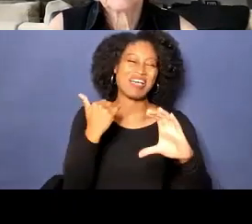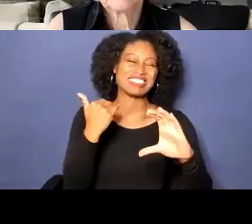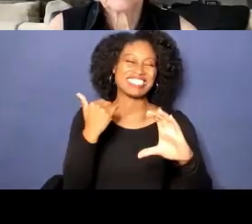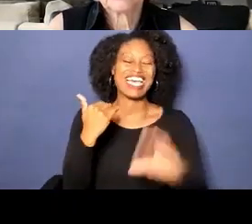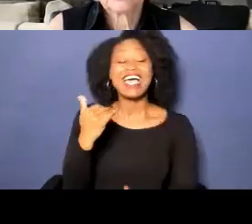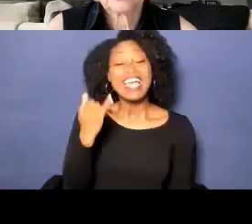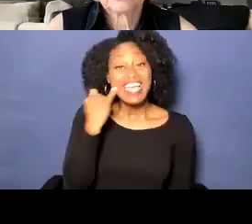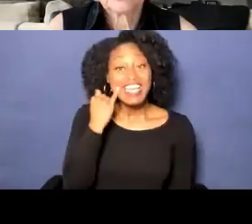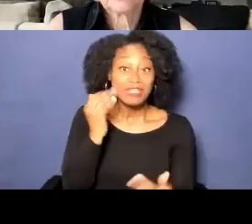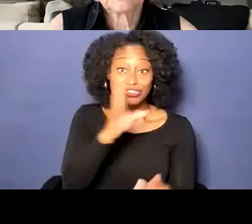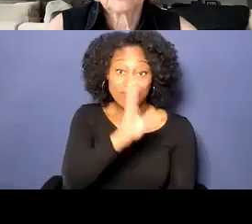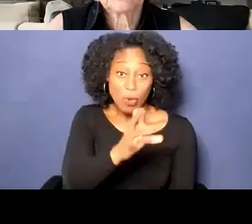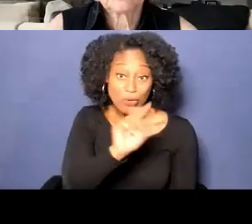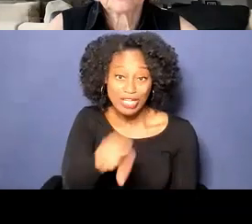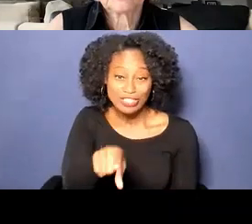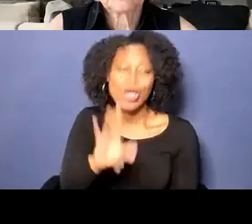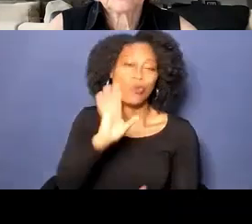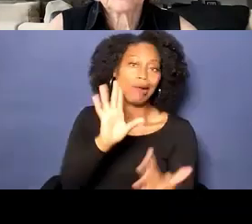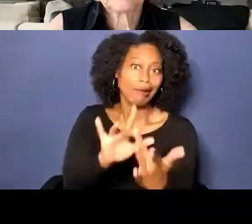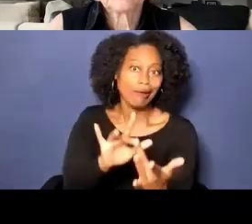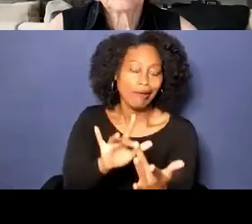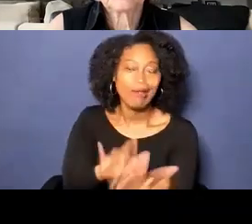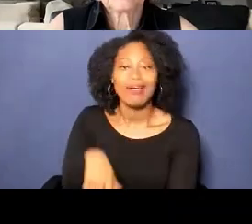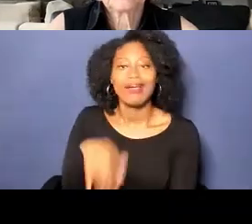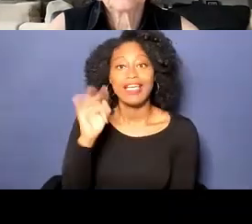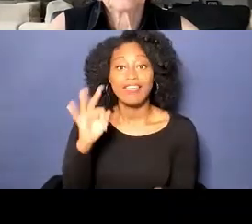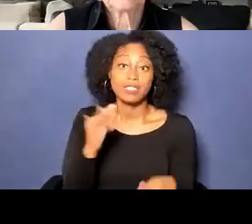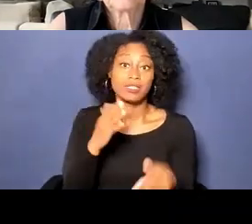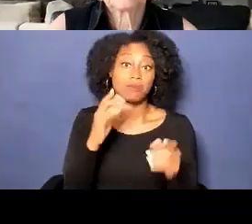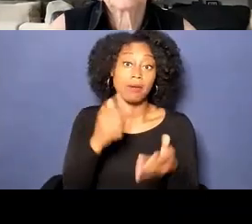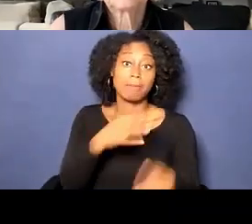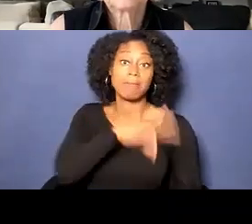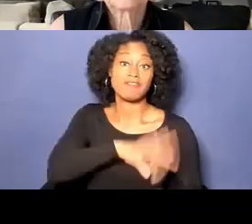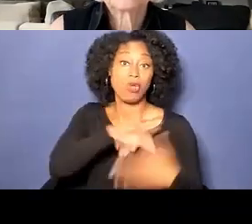George, and he'll give you a really terrific